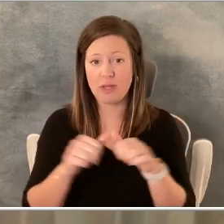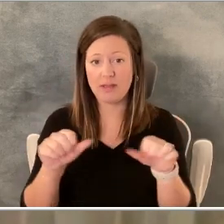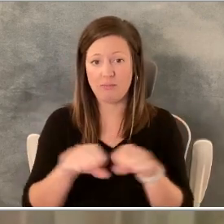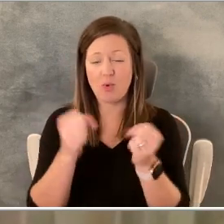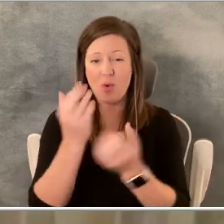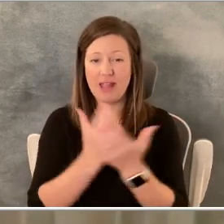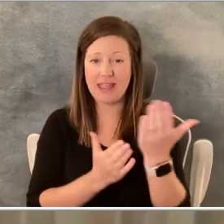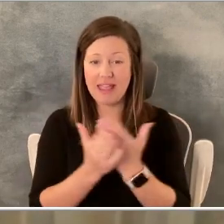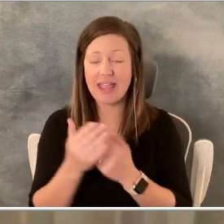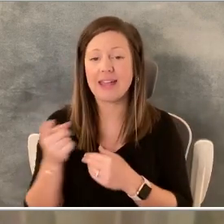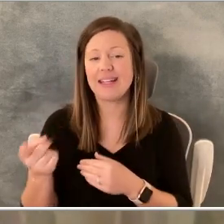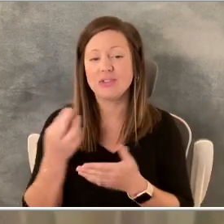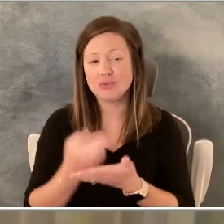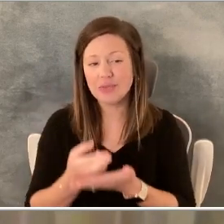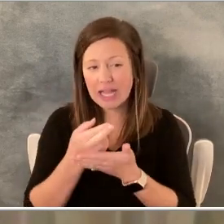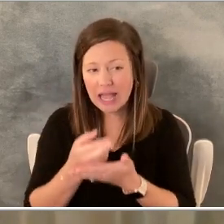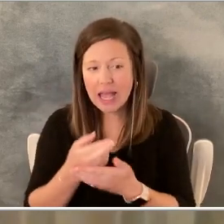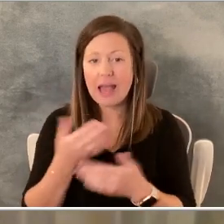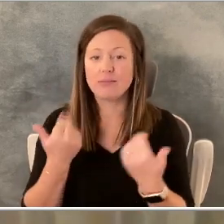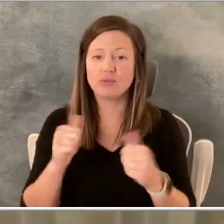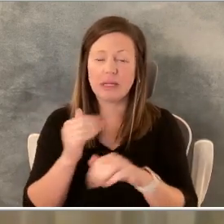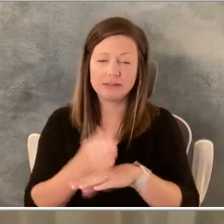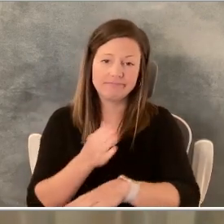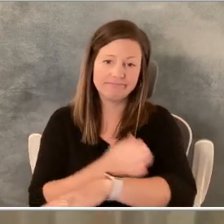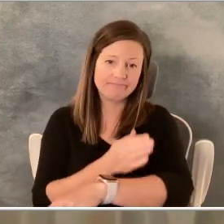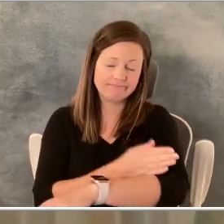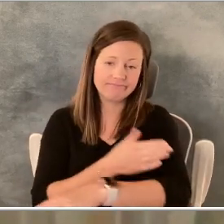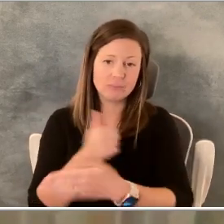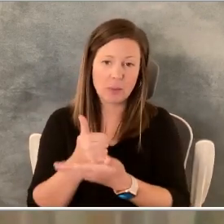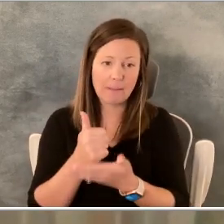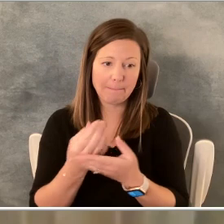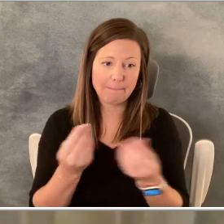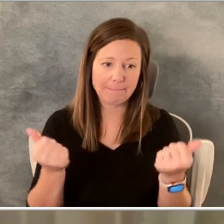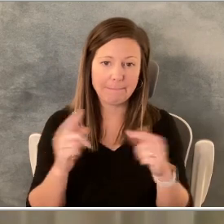He's rehabbing and doing things. And so,